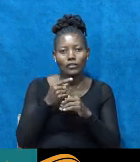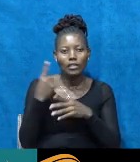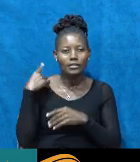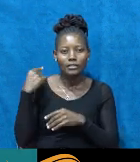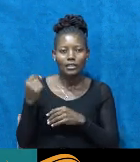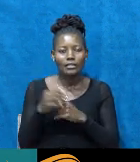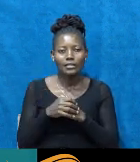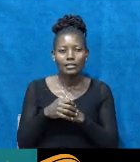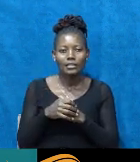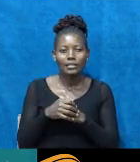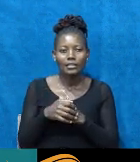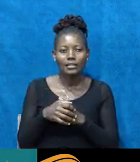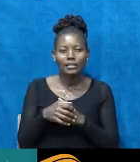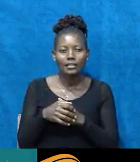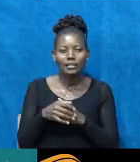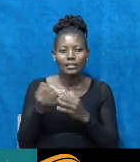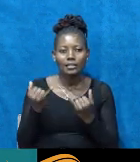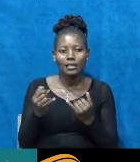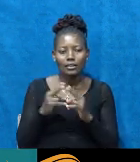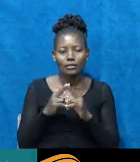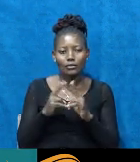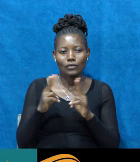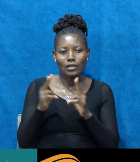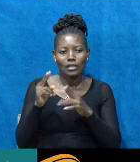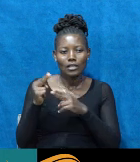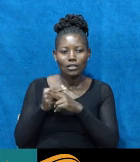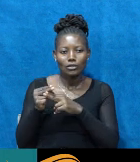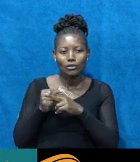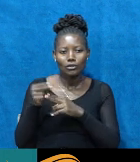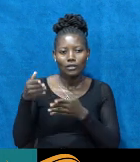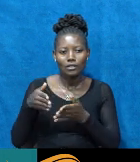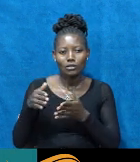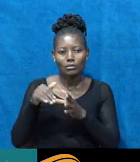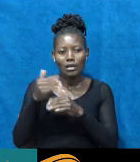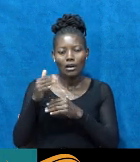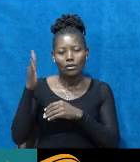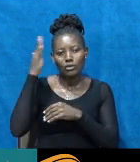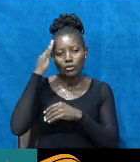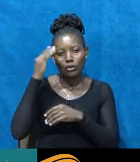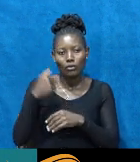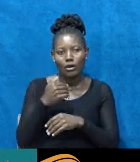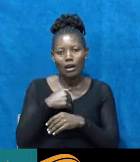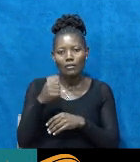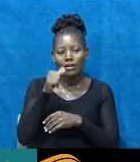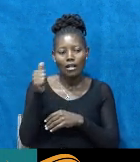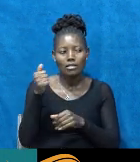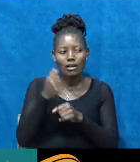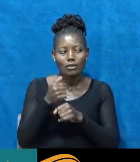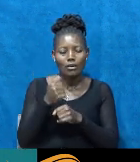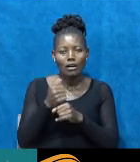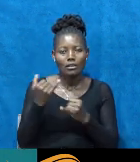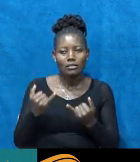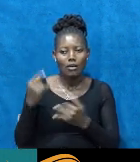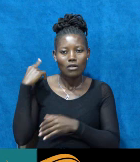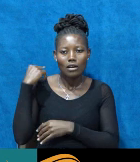the pipeline. So very soon, this will be out. I know there's some work going towards that.